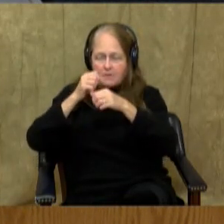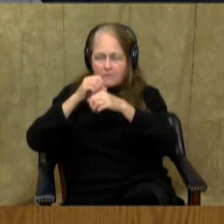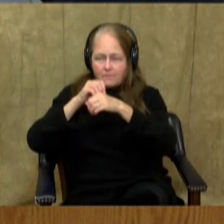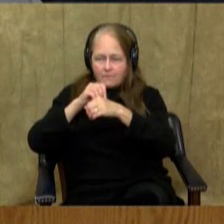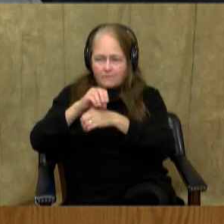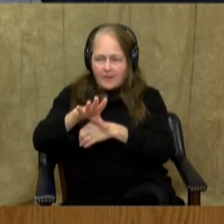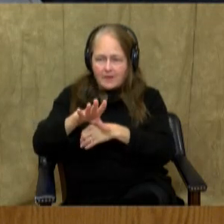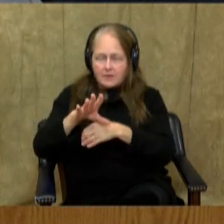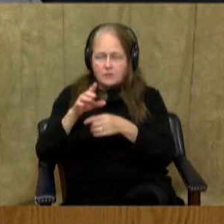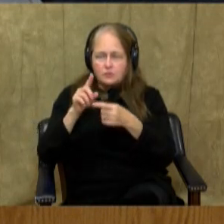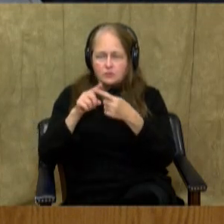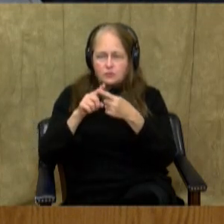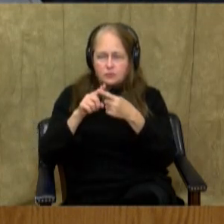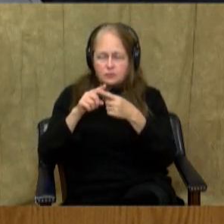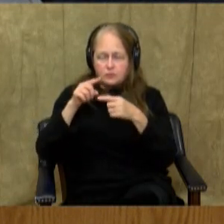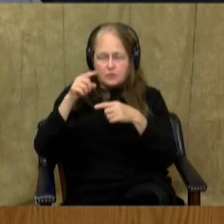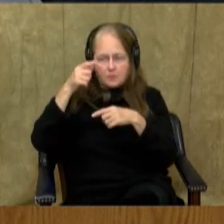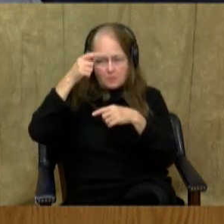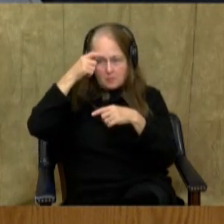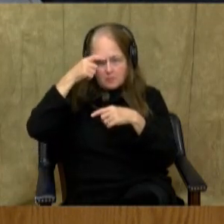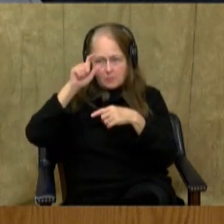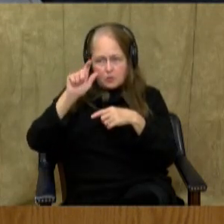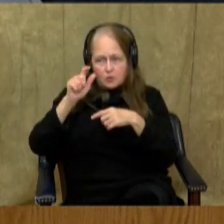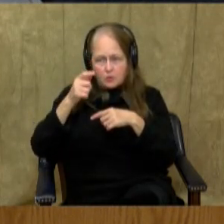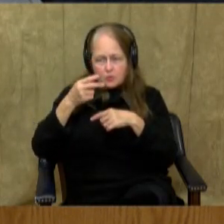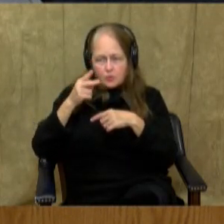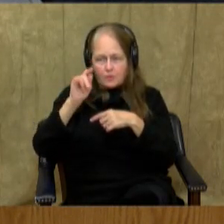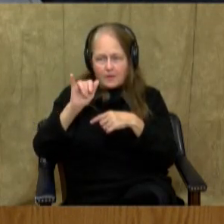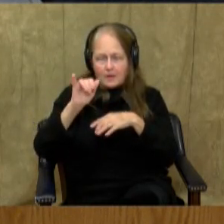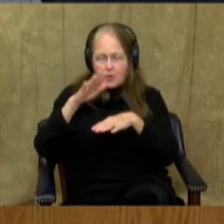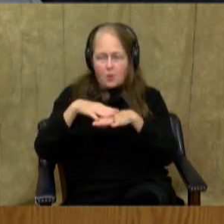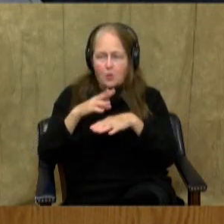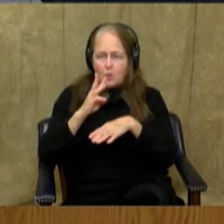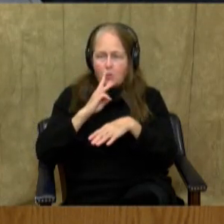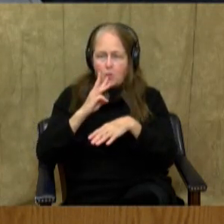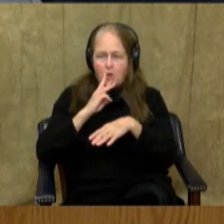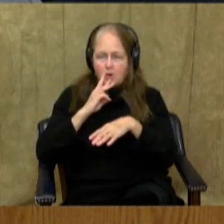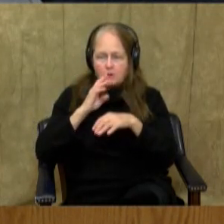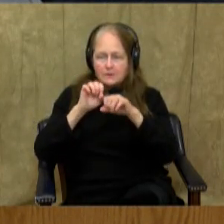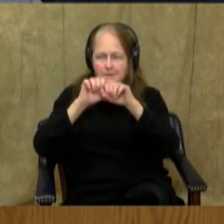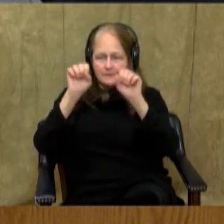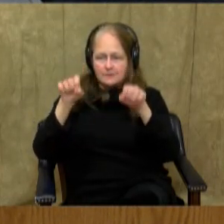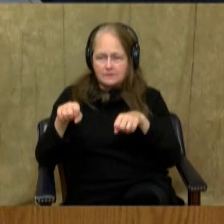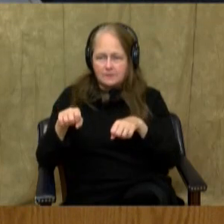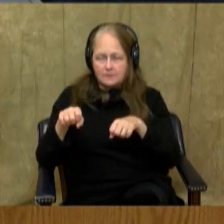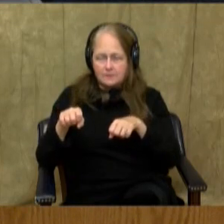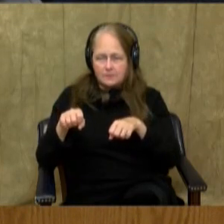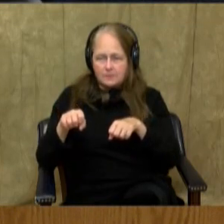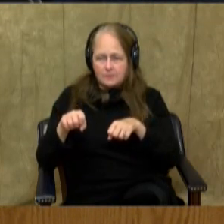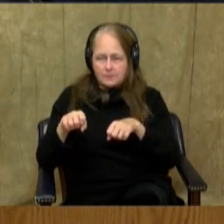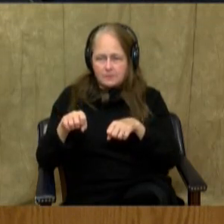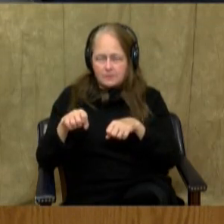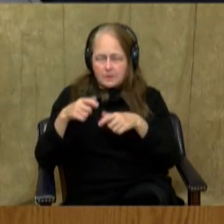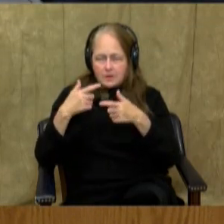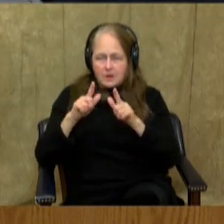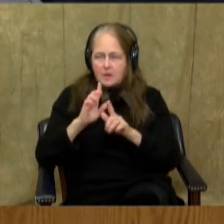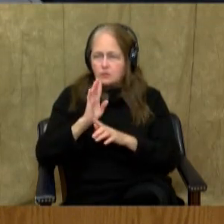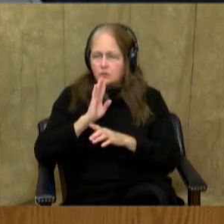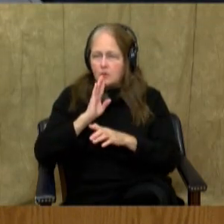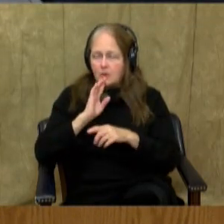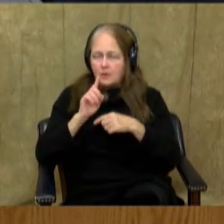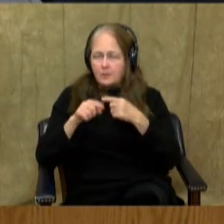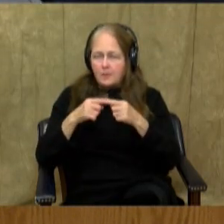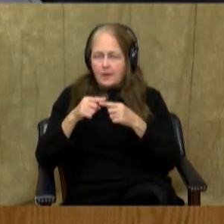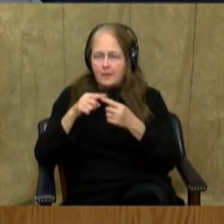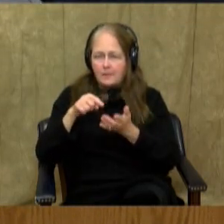the moon's gravity have on Earth's water systems? Let's talk about that.